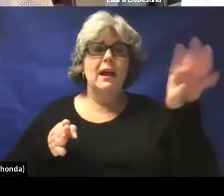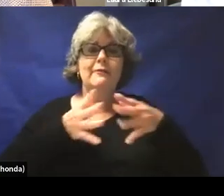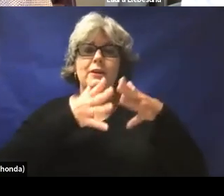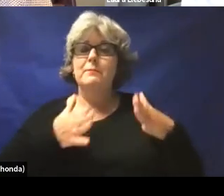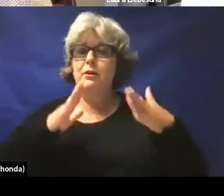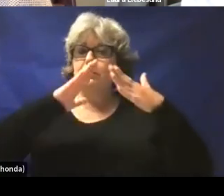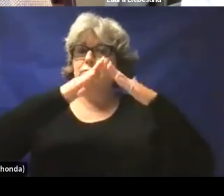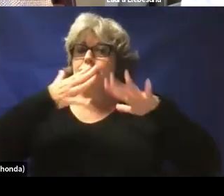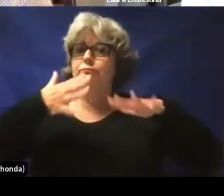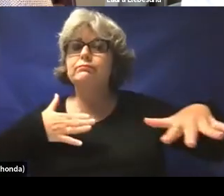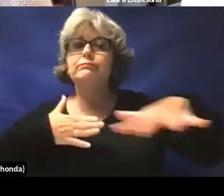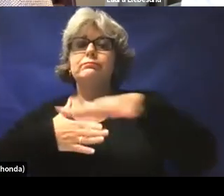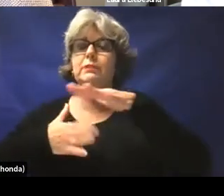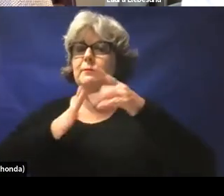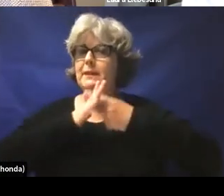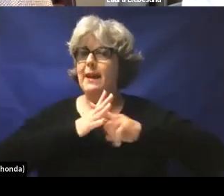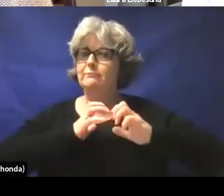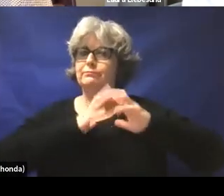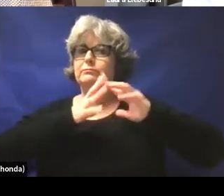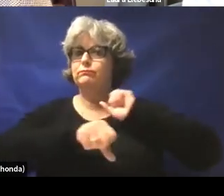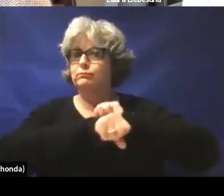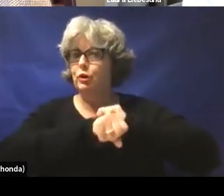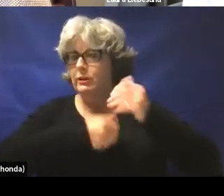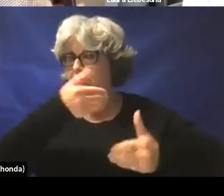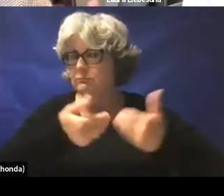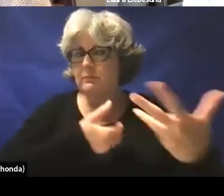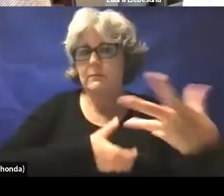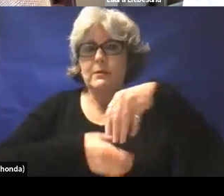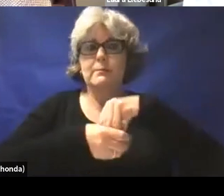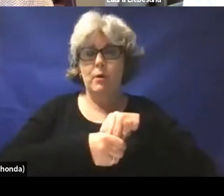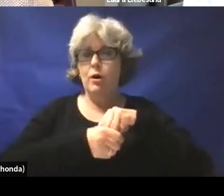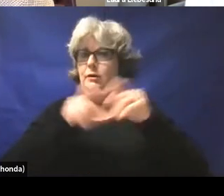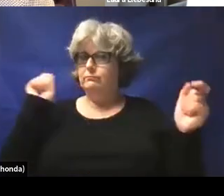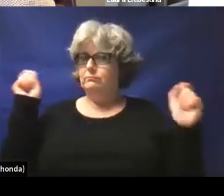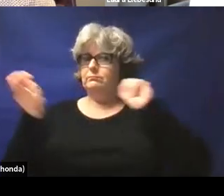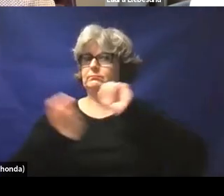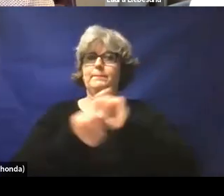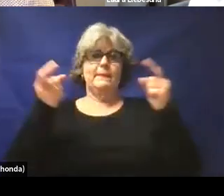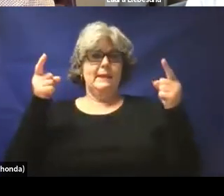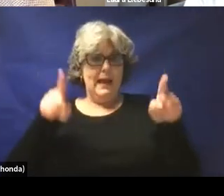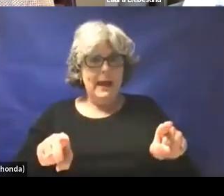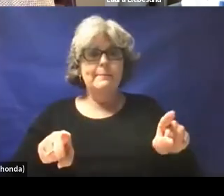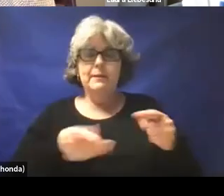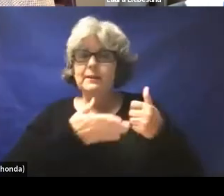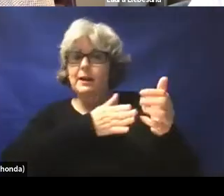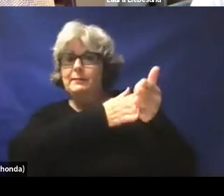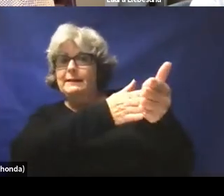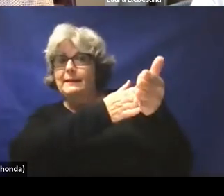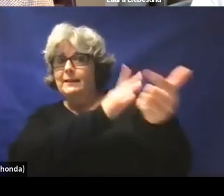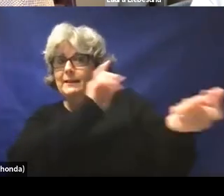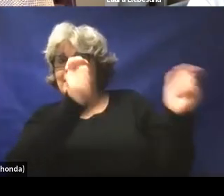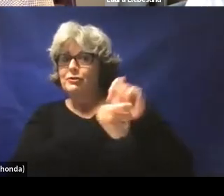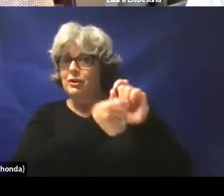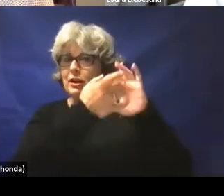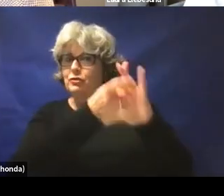community in Shaw, where they got their start, you know, how they were part of this revolution and helped leading the Renaissance in